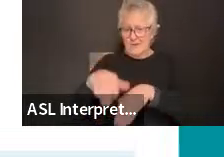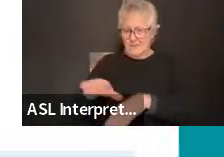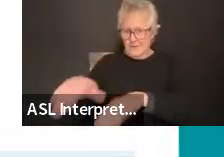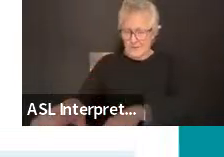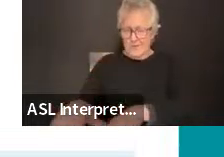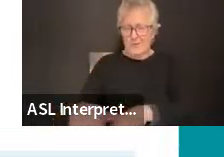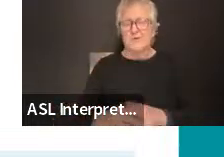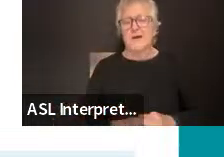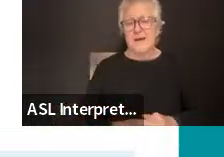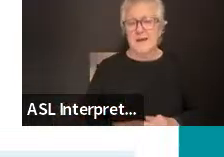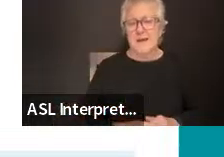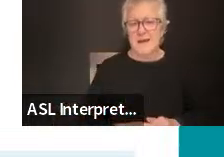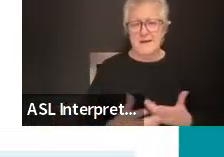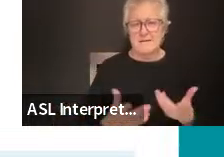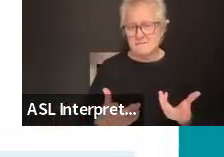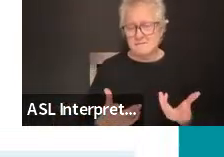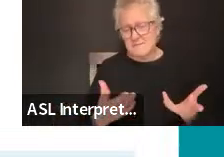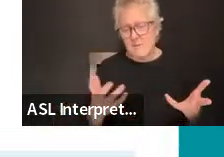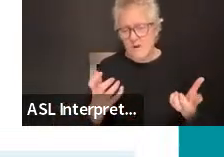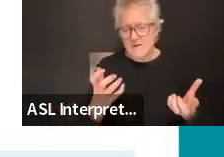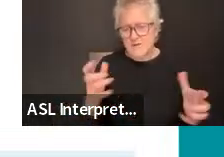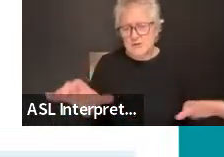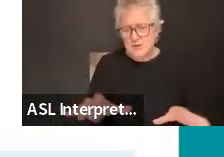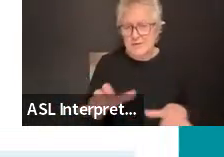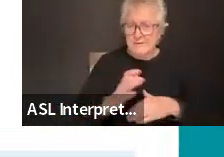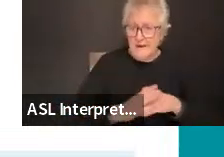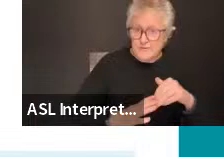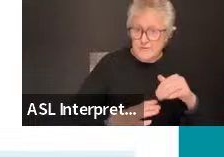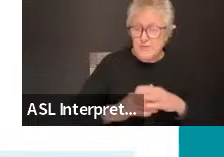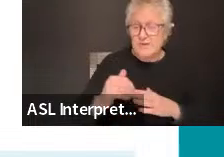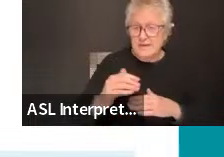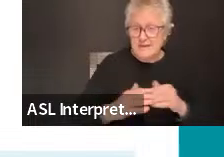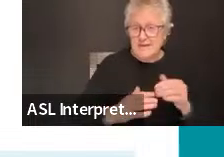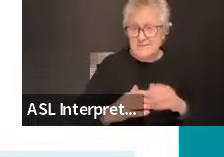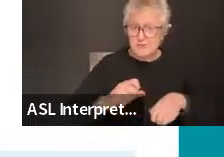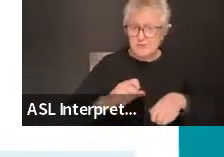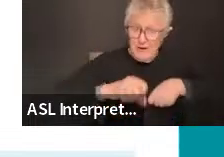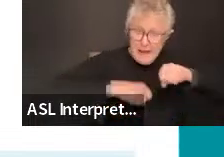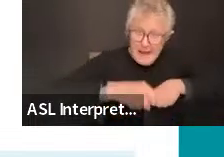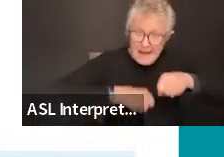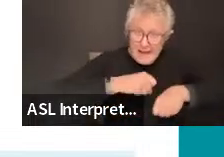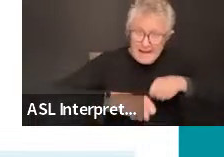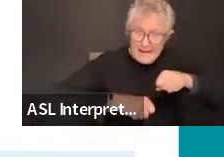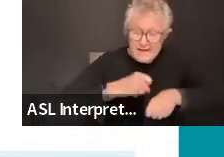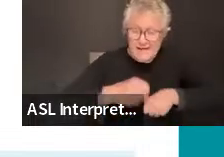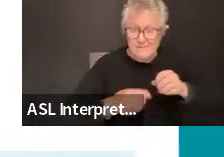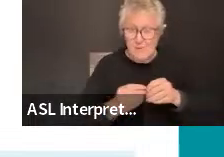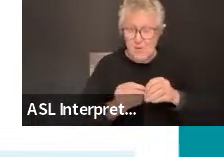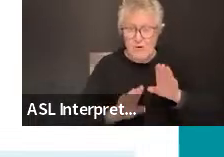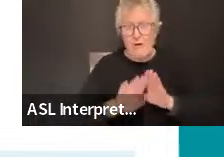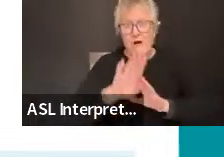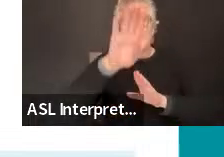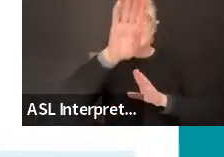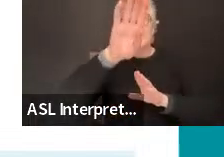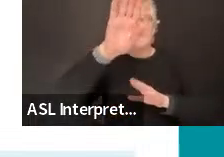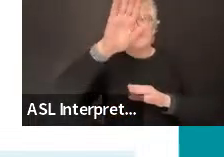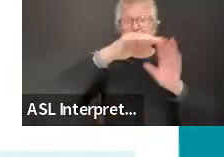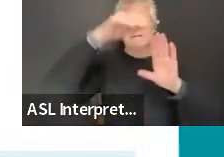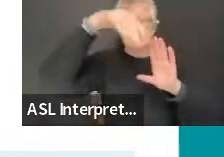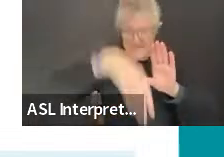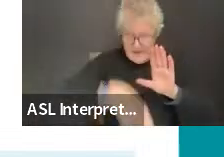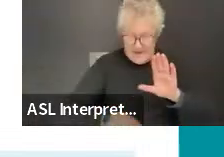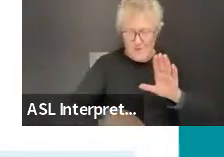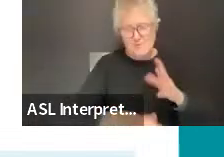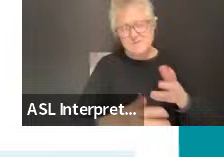to ride up more than down, and gets down in an area. So there are a